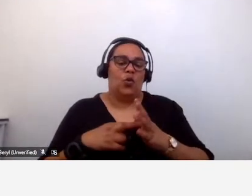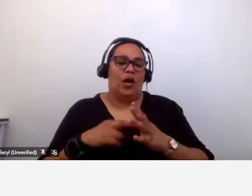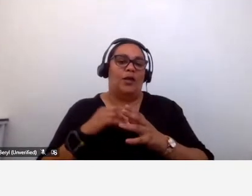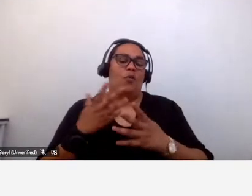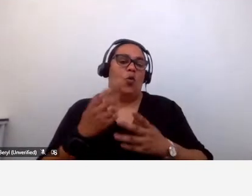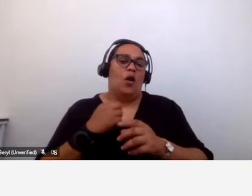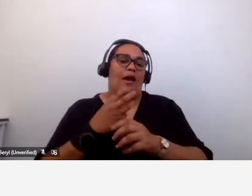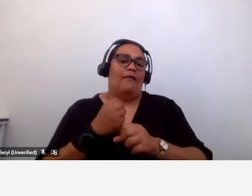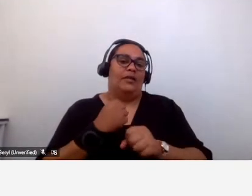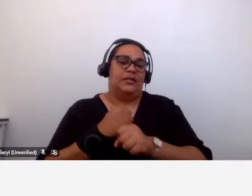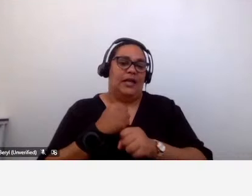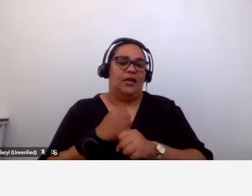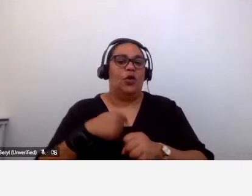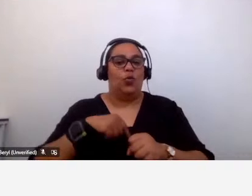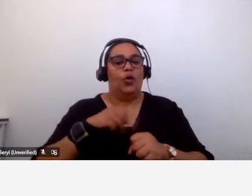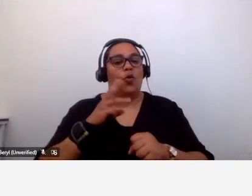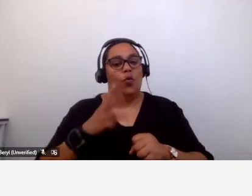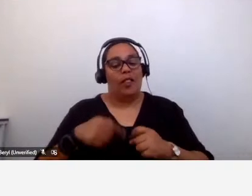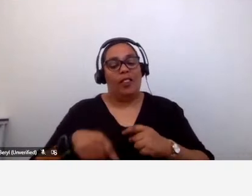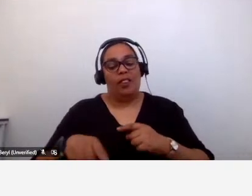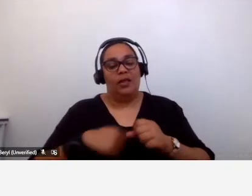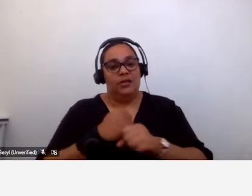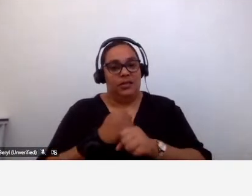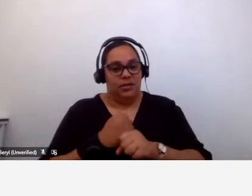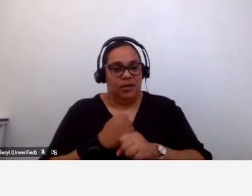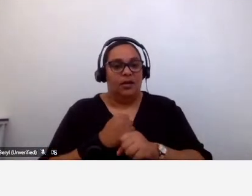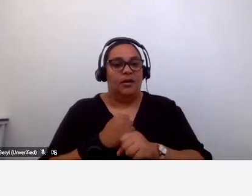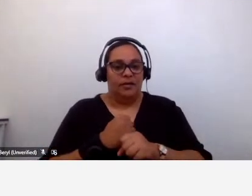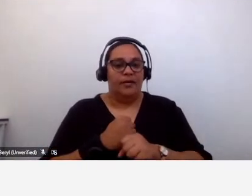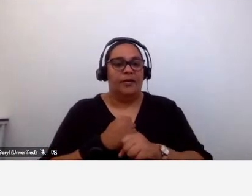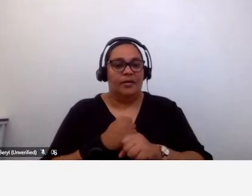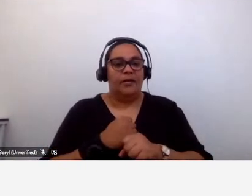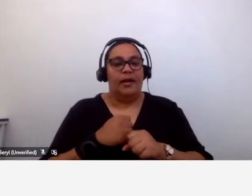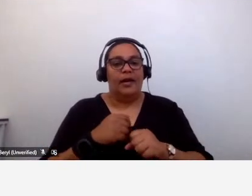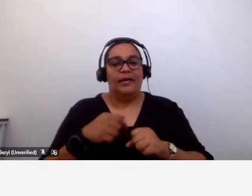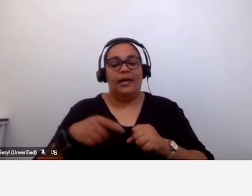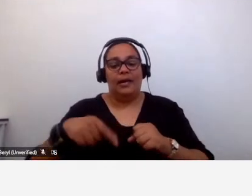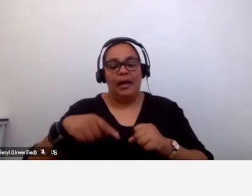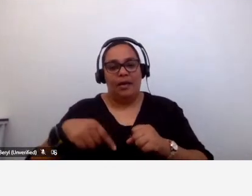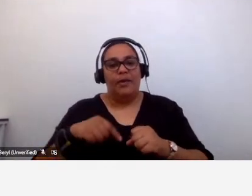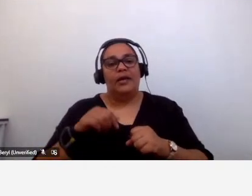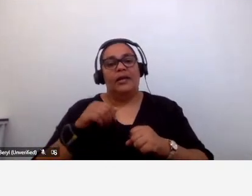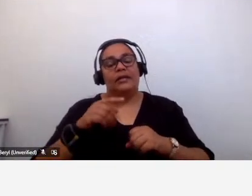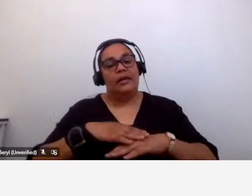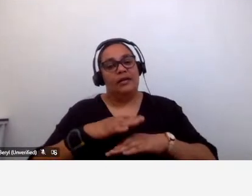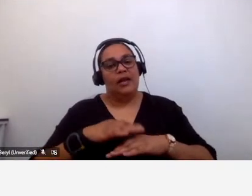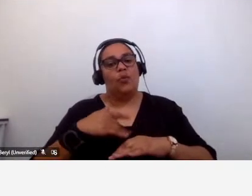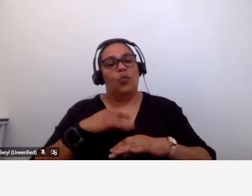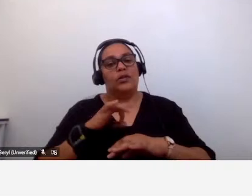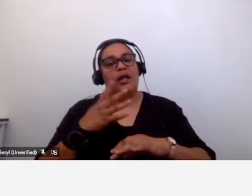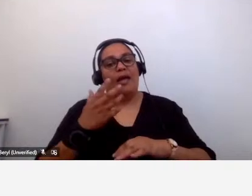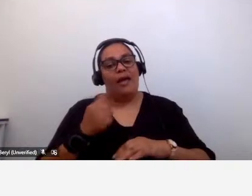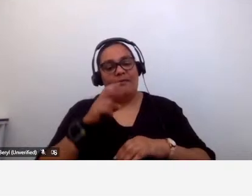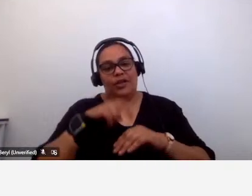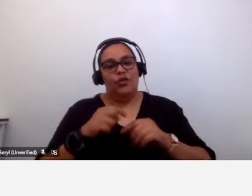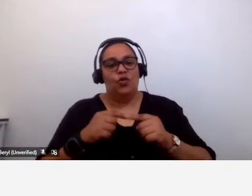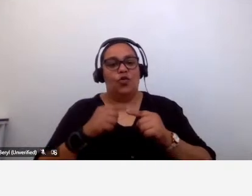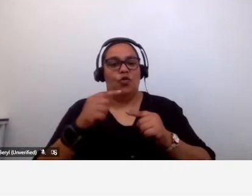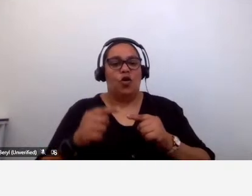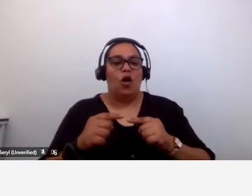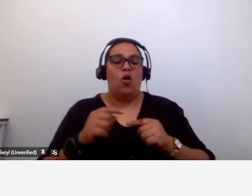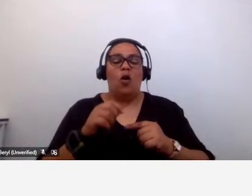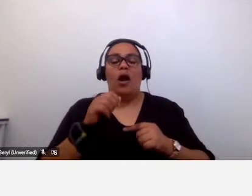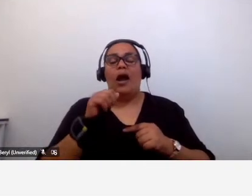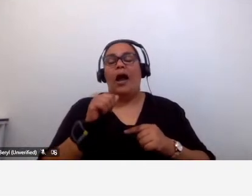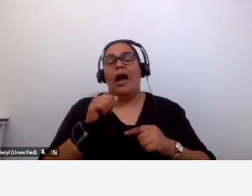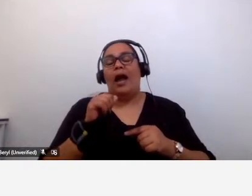standards, we will then for this year, and then coming season, and then we will still have to go to Ida's Valley